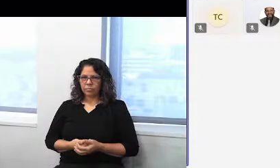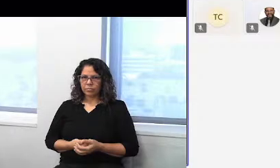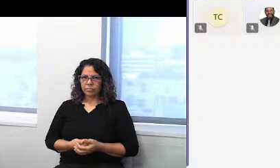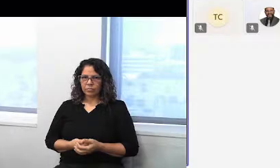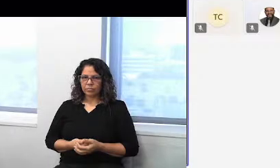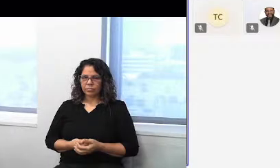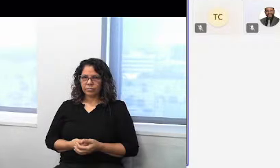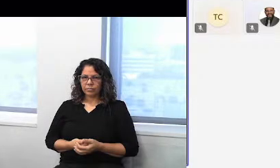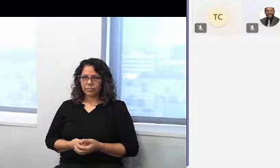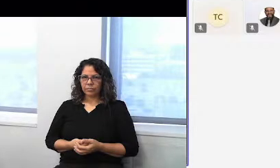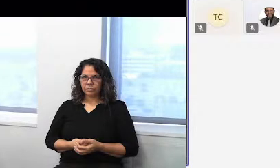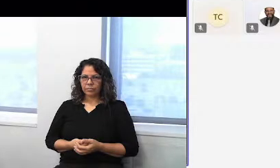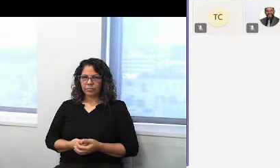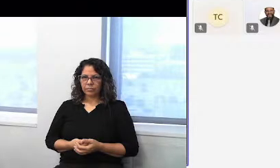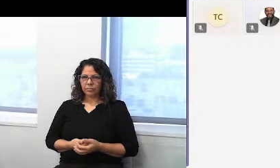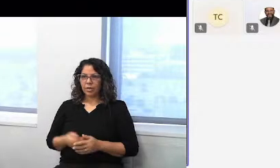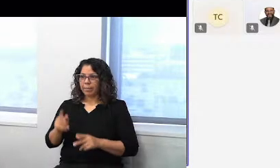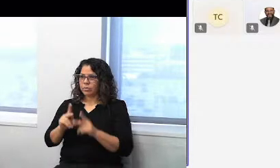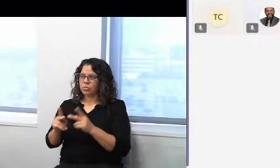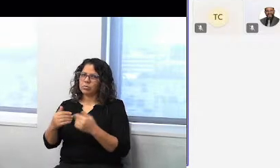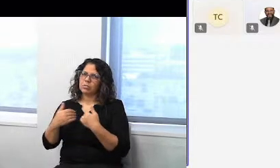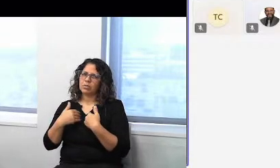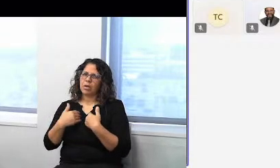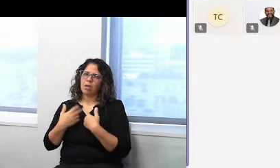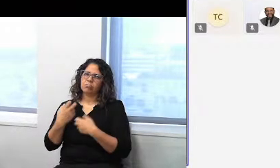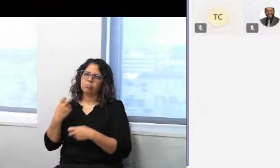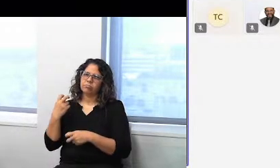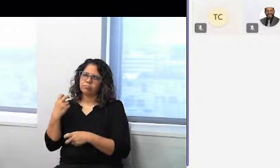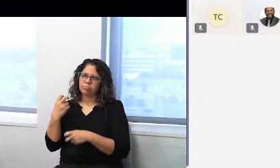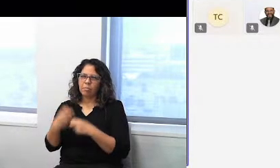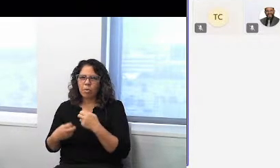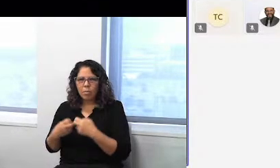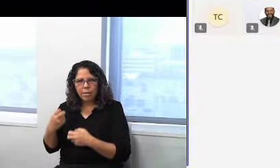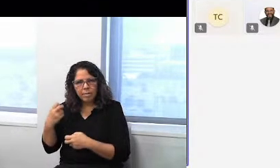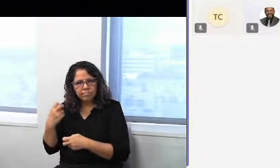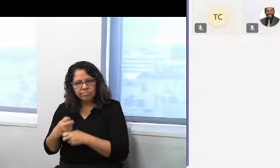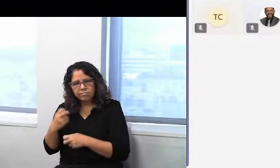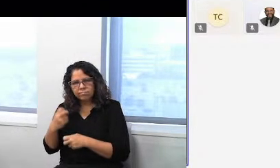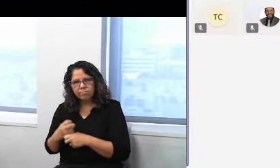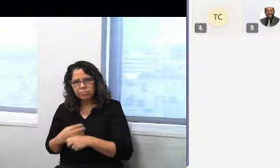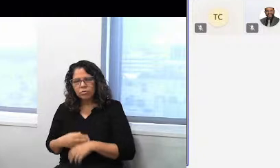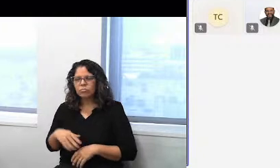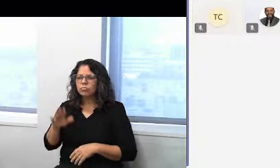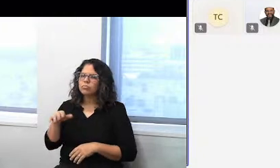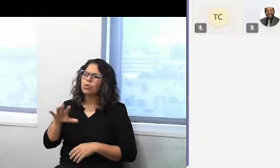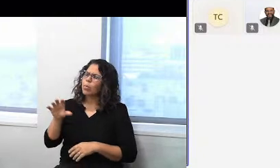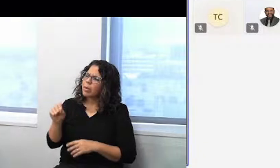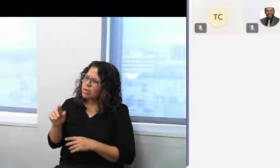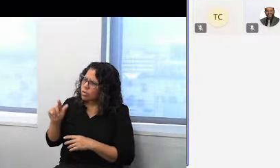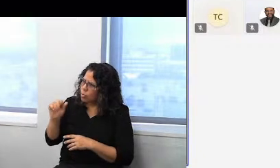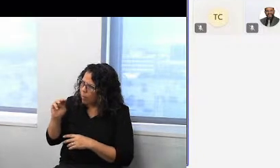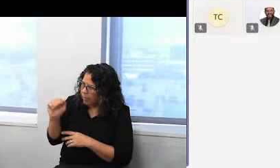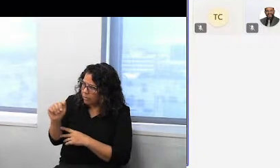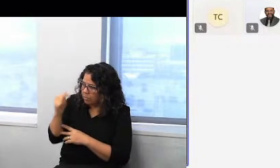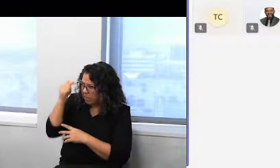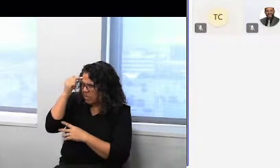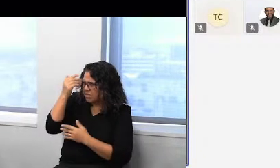But if that improves, is LUMA thinking that with time, the MTRs would be less stringent?